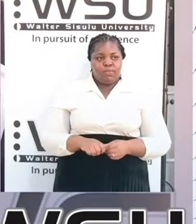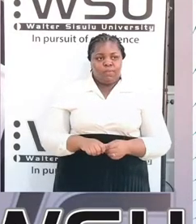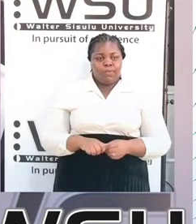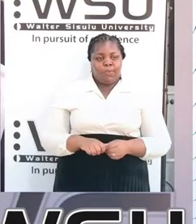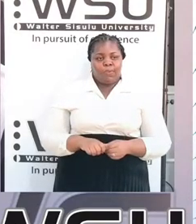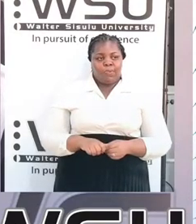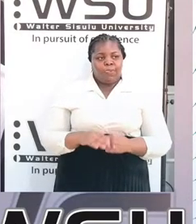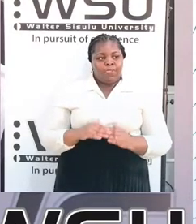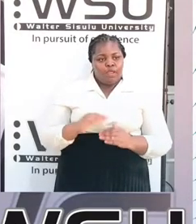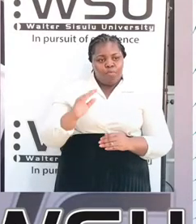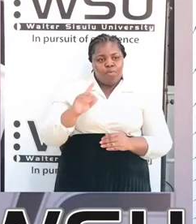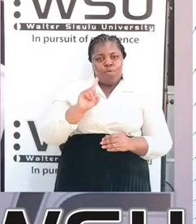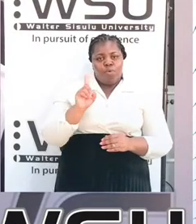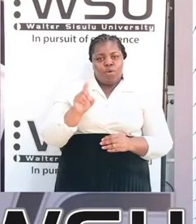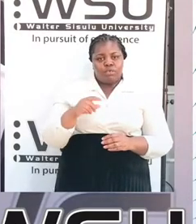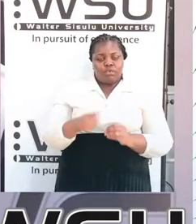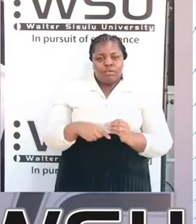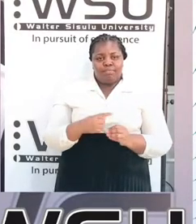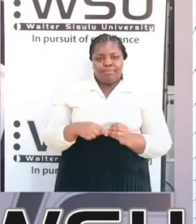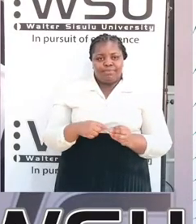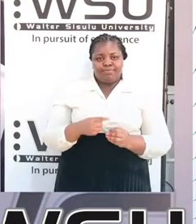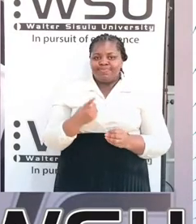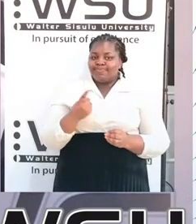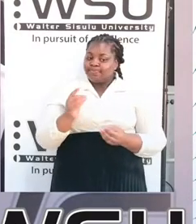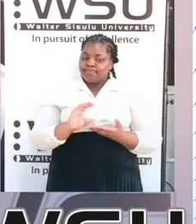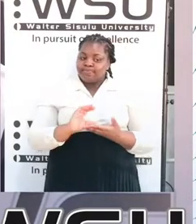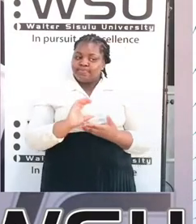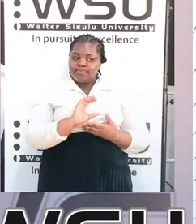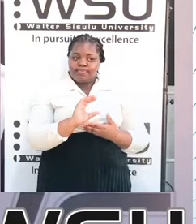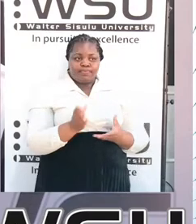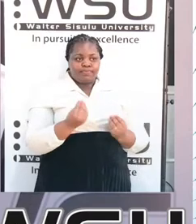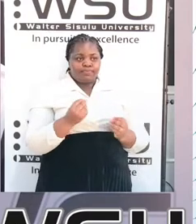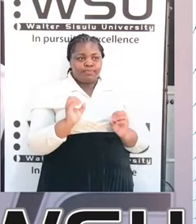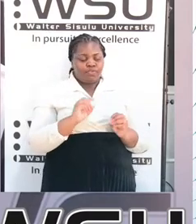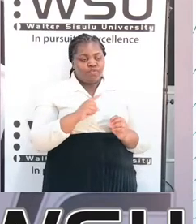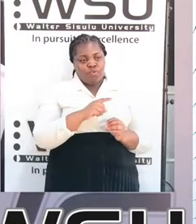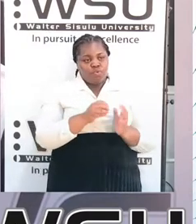and more questions about defunding of students,